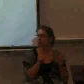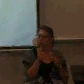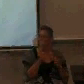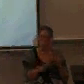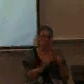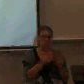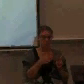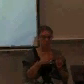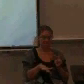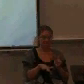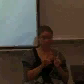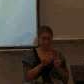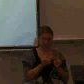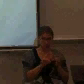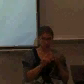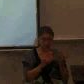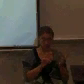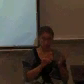what people have found, though,